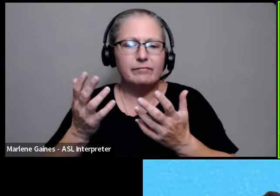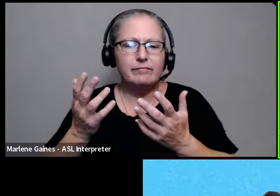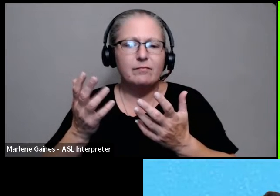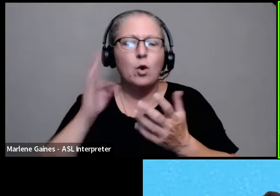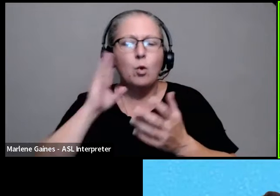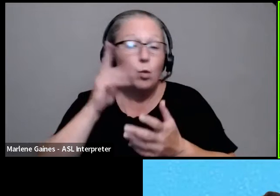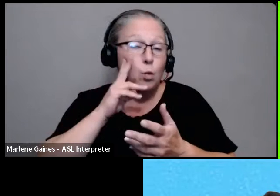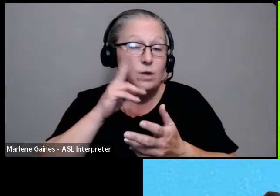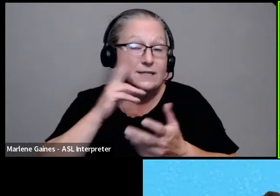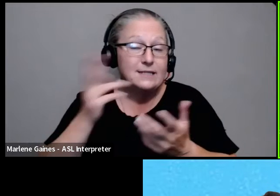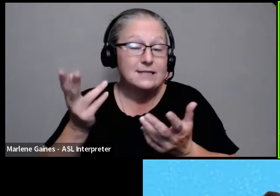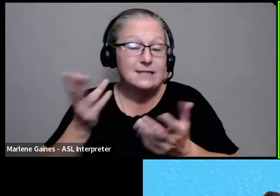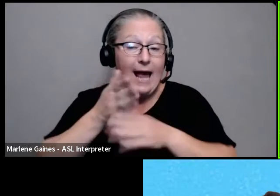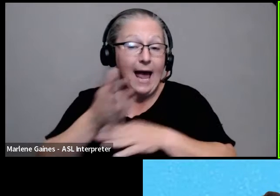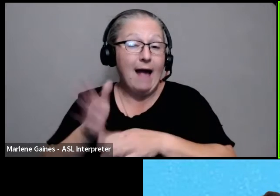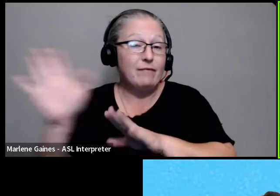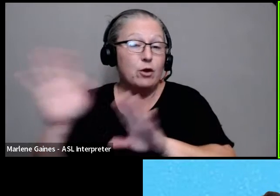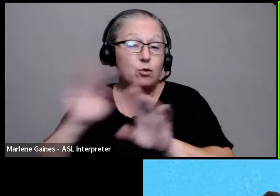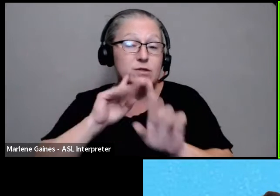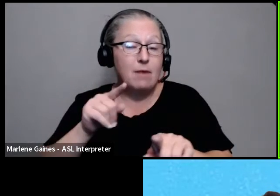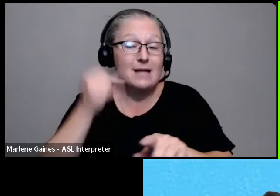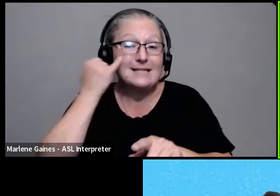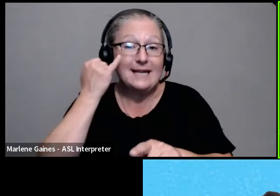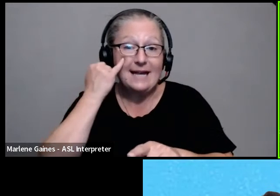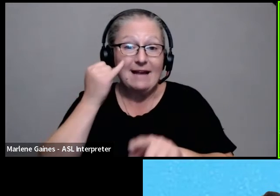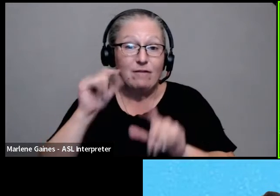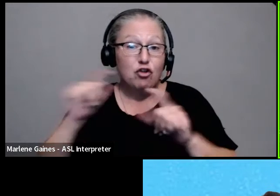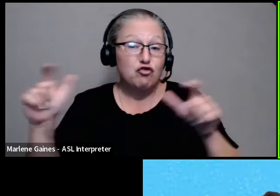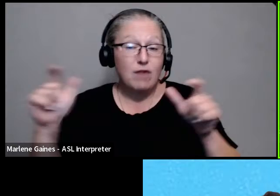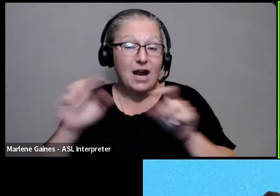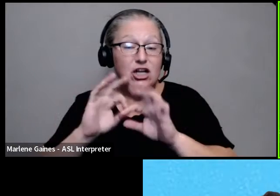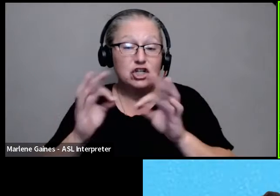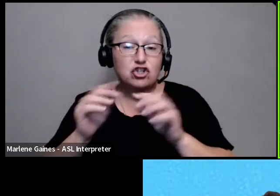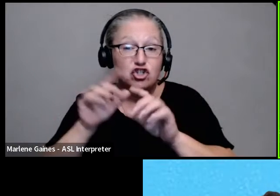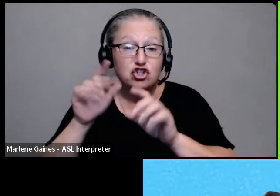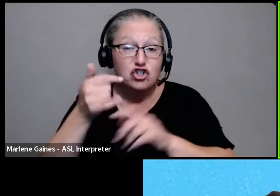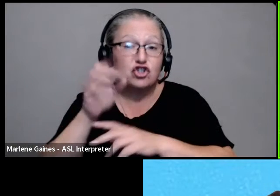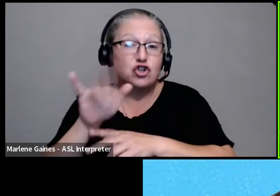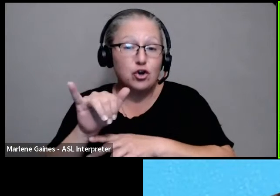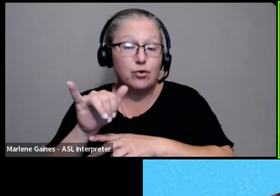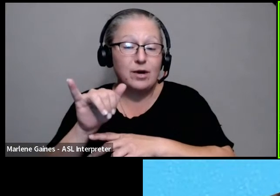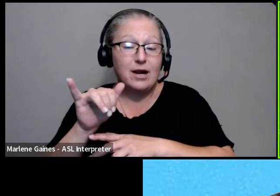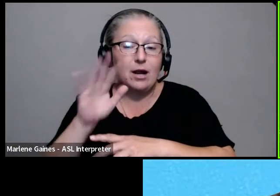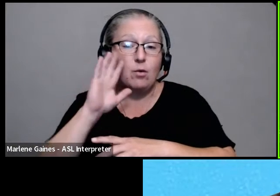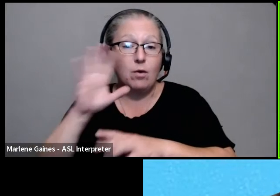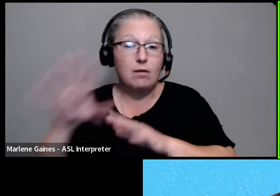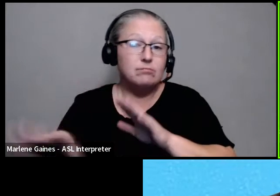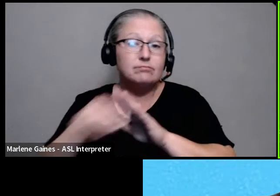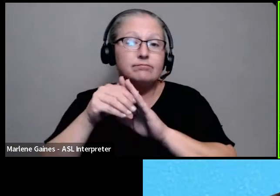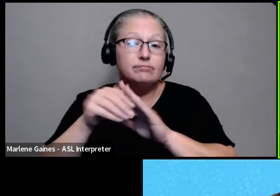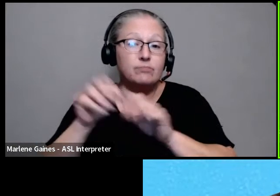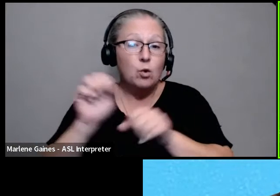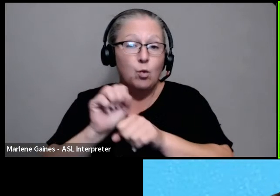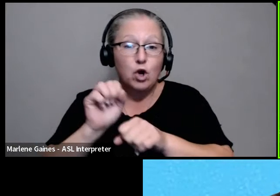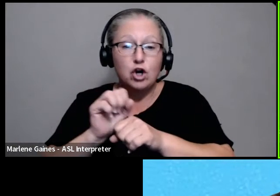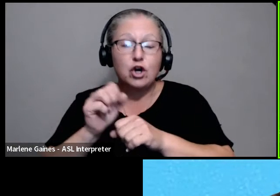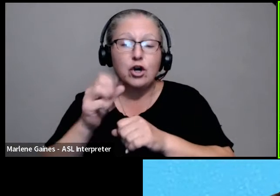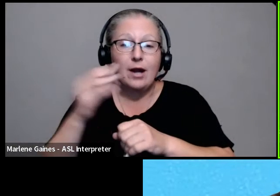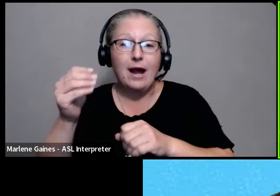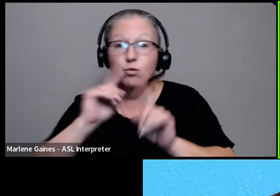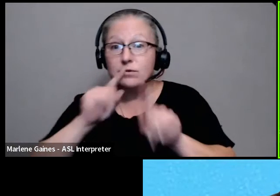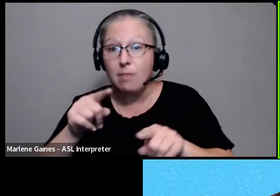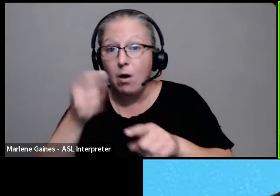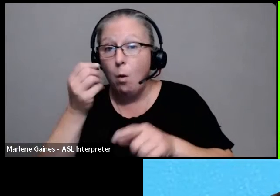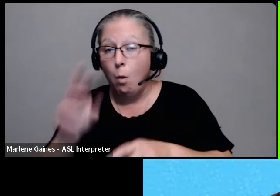we'll see after the response if the grand jury does some additional work and responds,